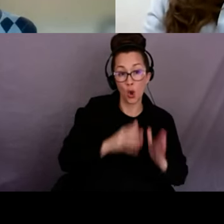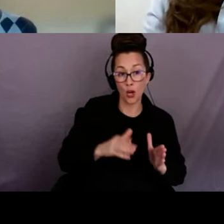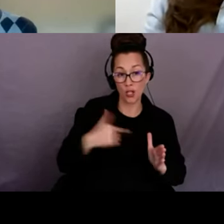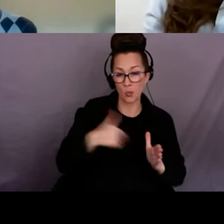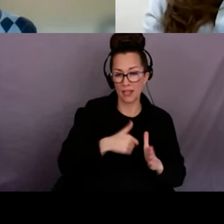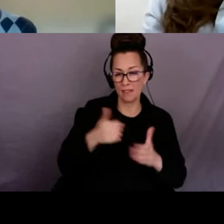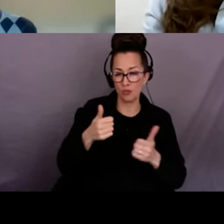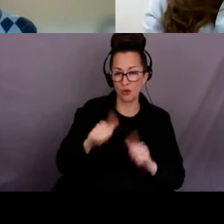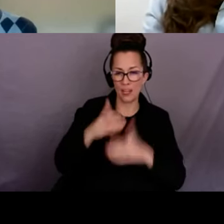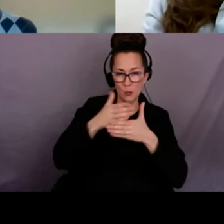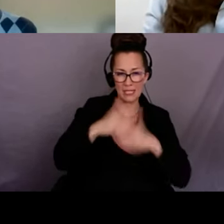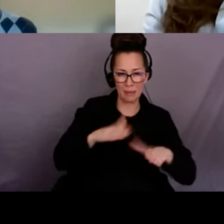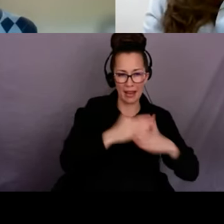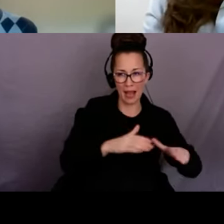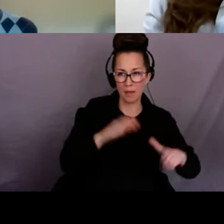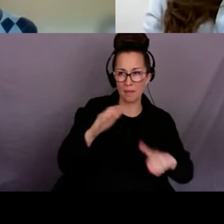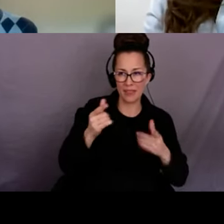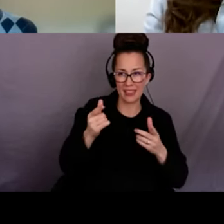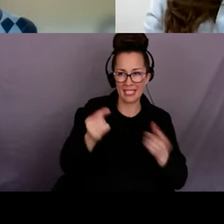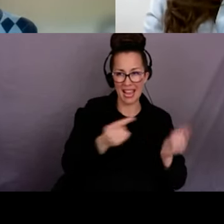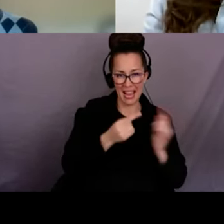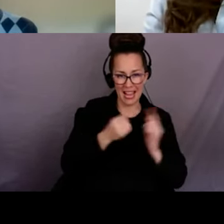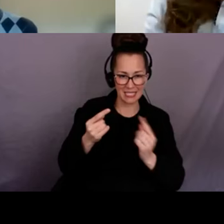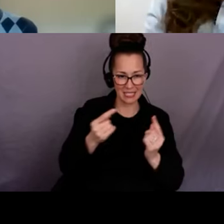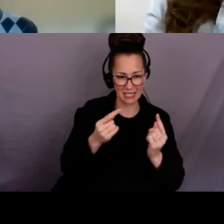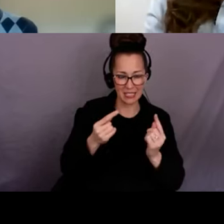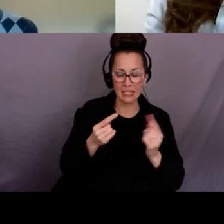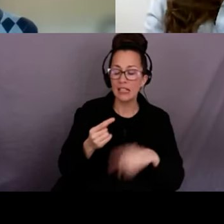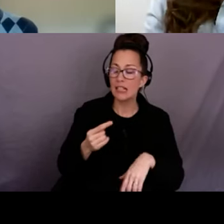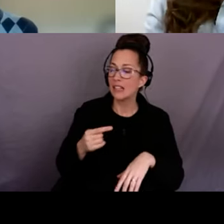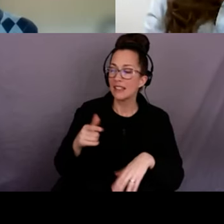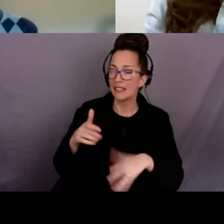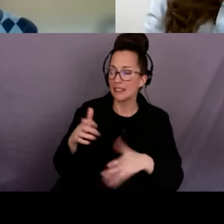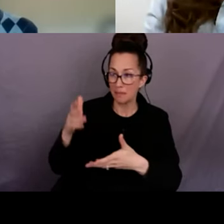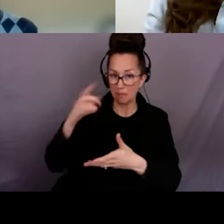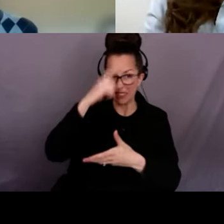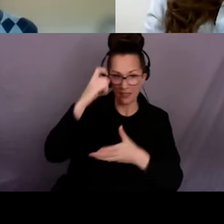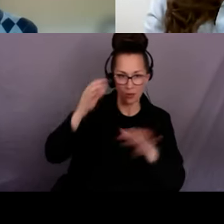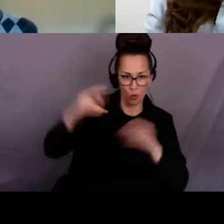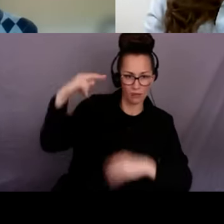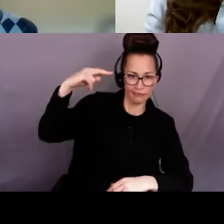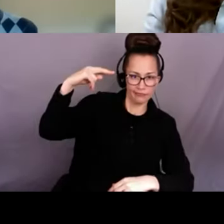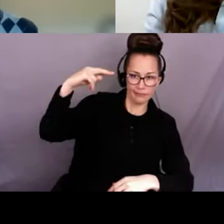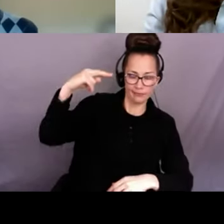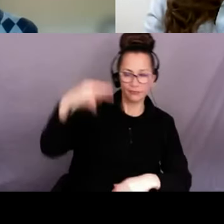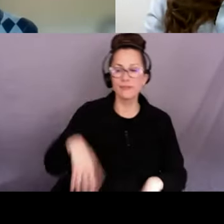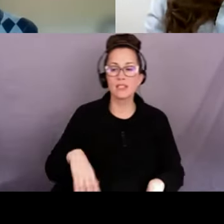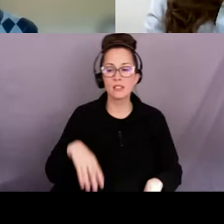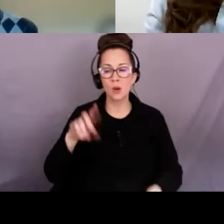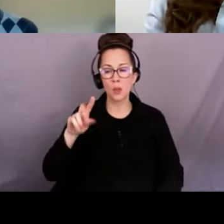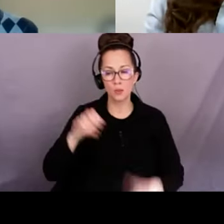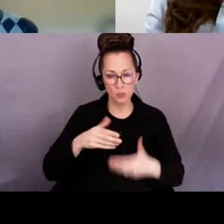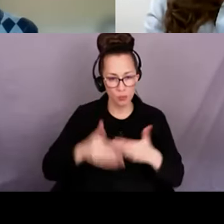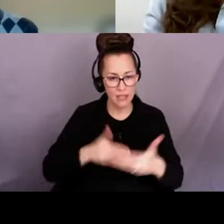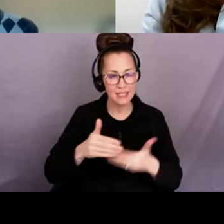tasks. So New York lawyers basically will take due process notices and they receive